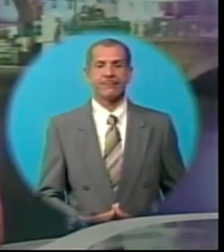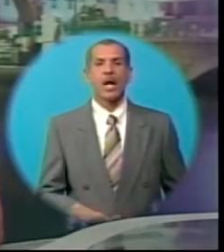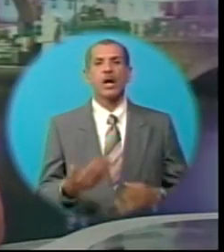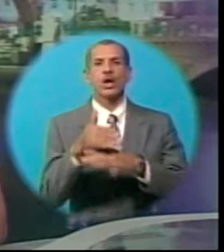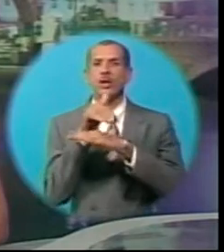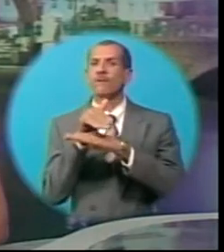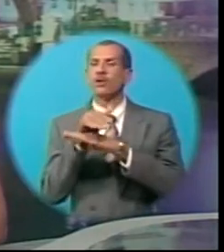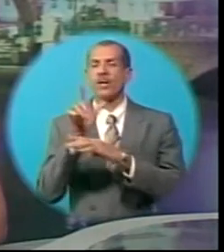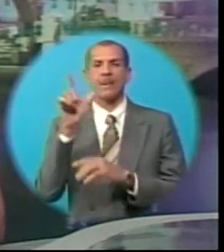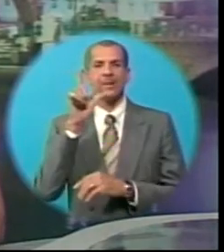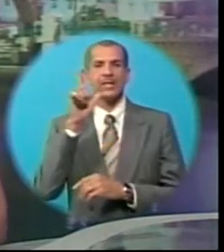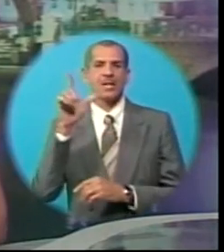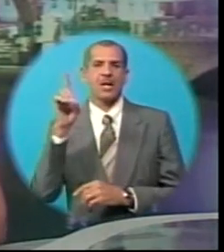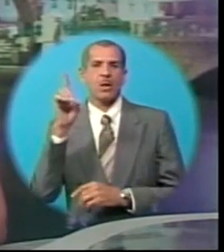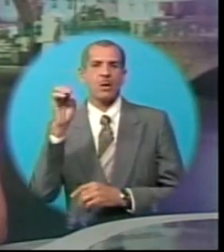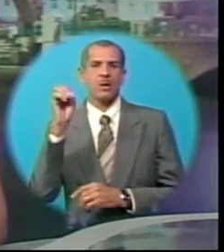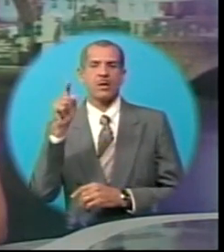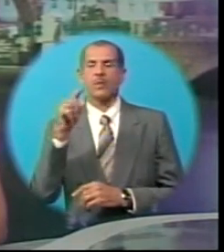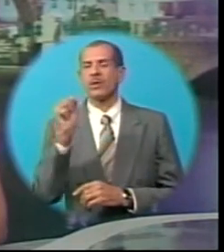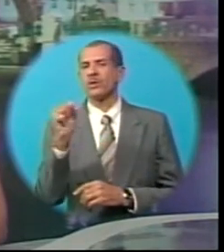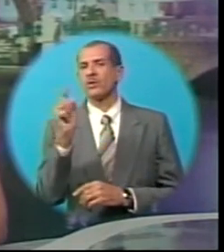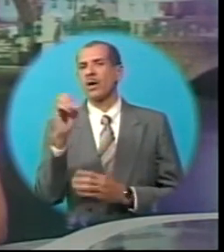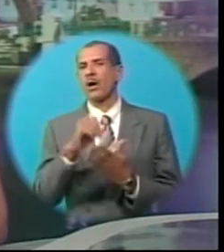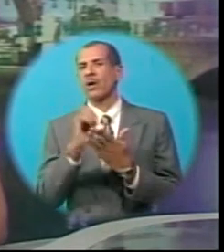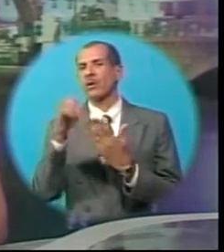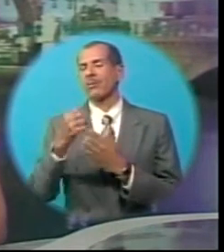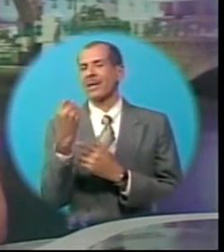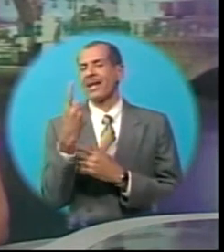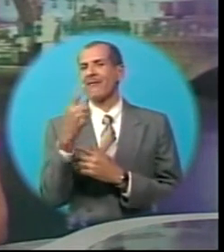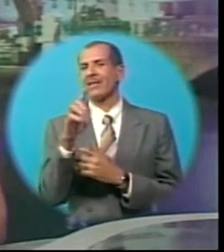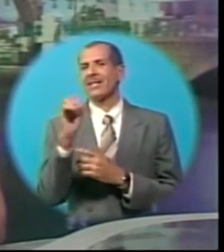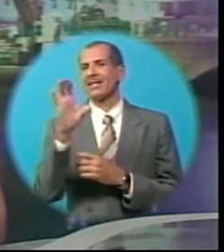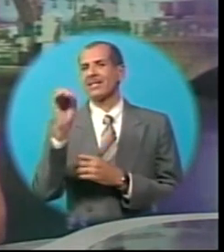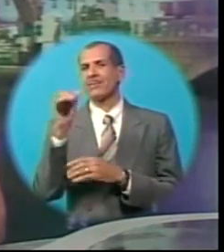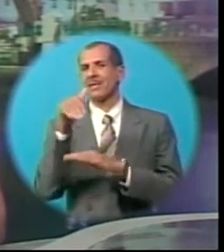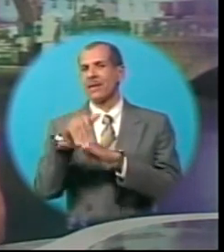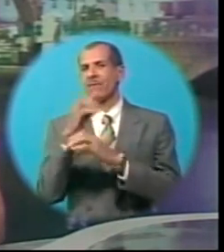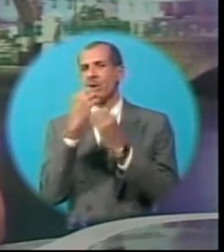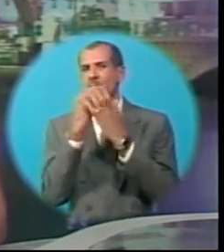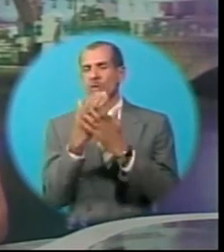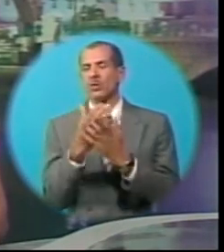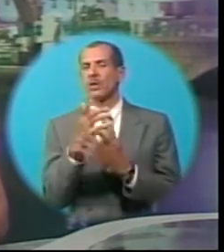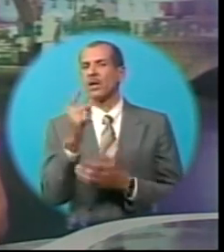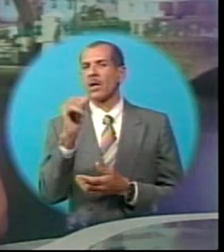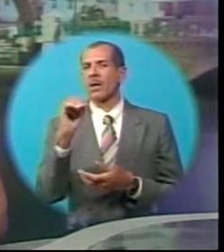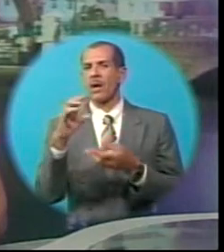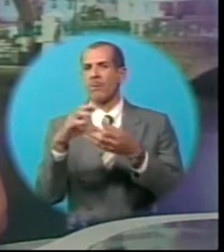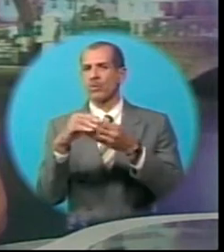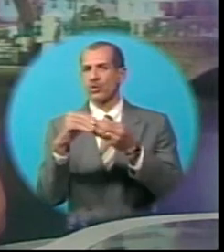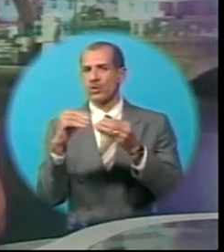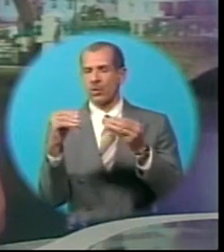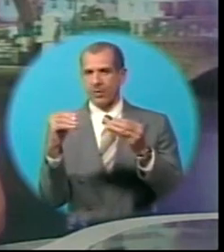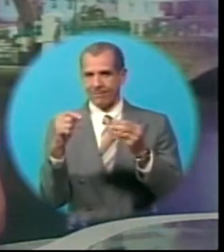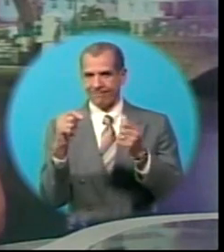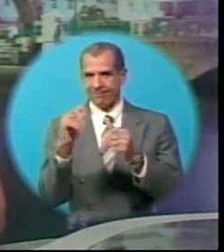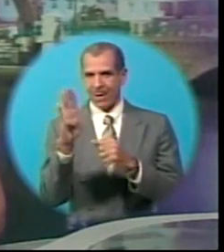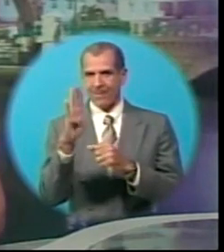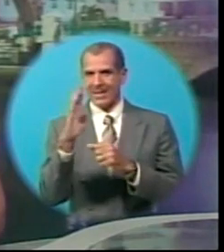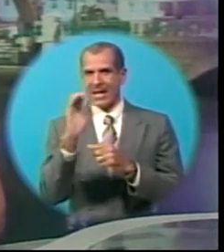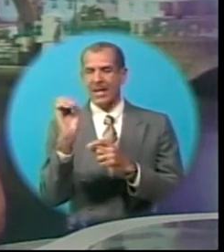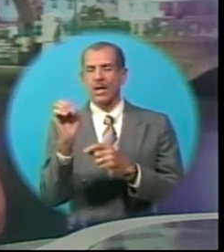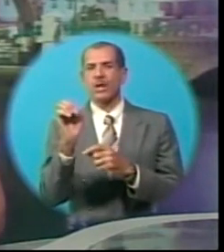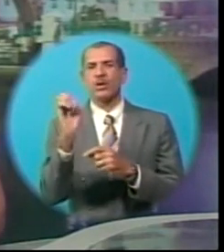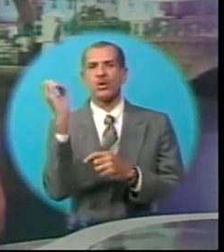A very good evening to you. I'm Lisa Lord with the Tuesday, October 11th edition of the CBC Evening News. And our top story: Barbados and the